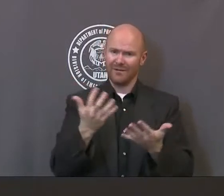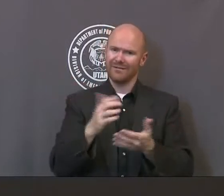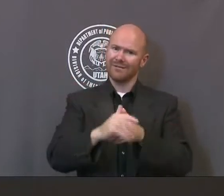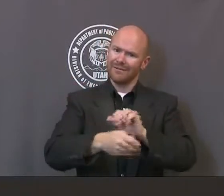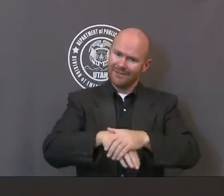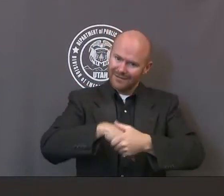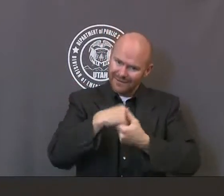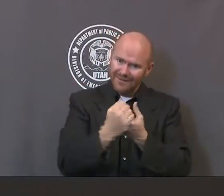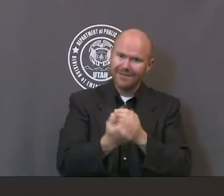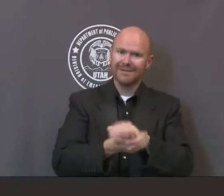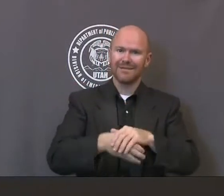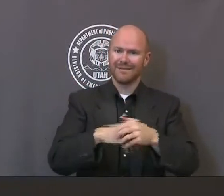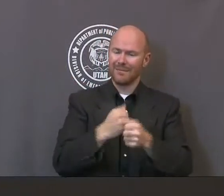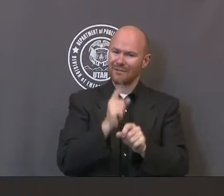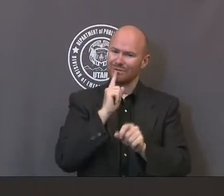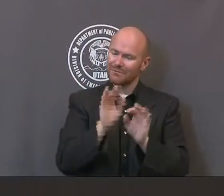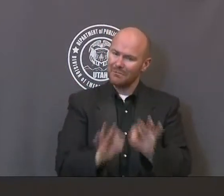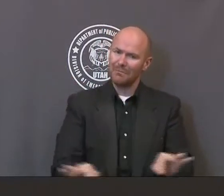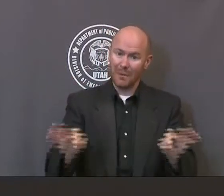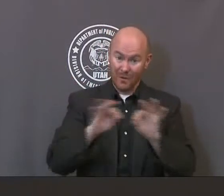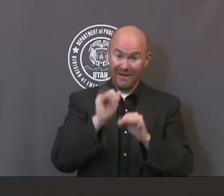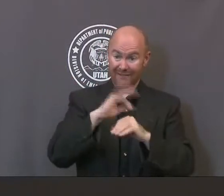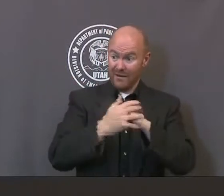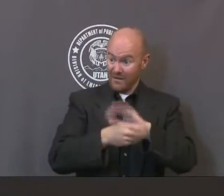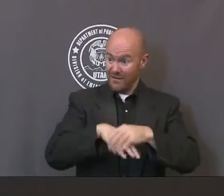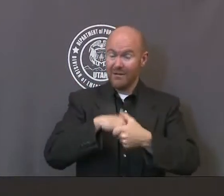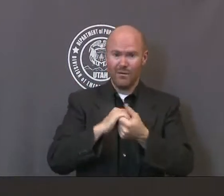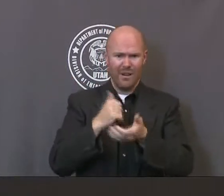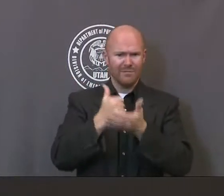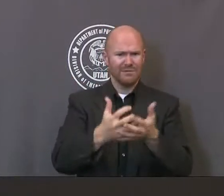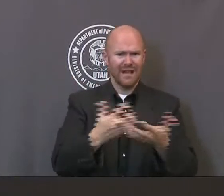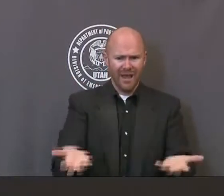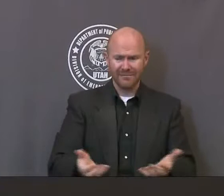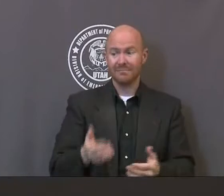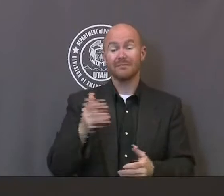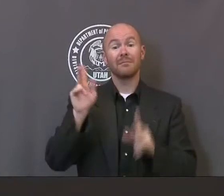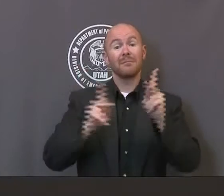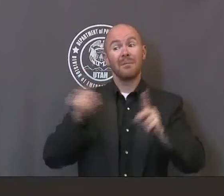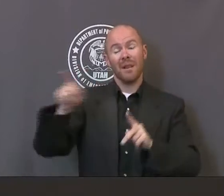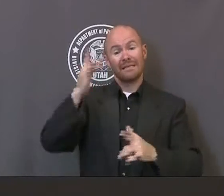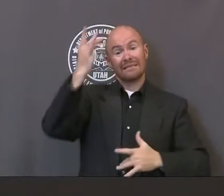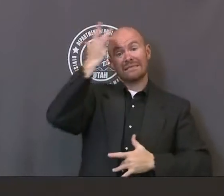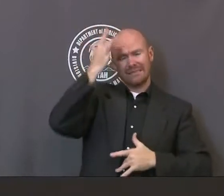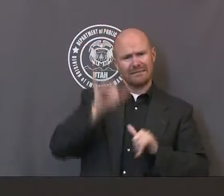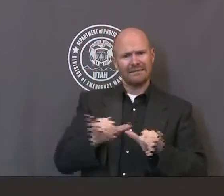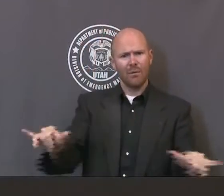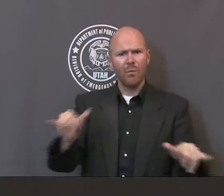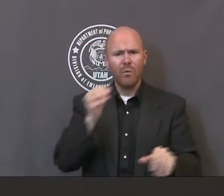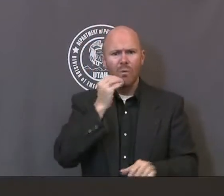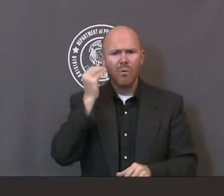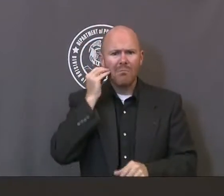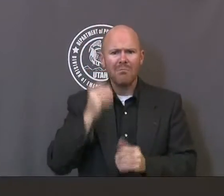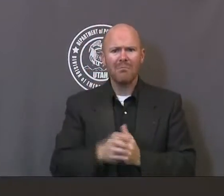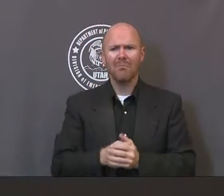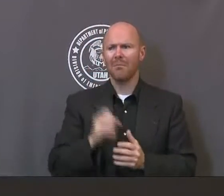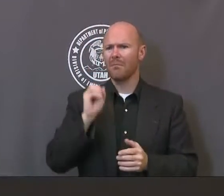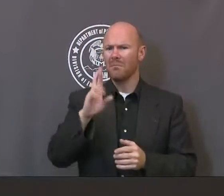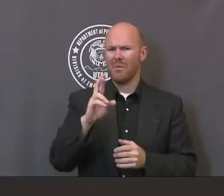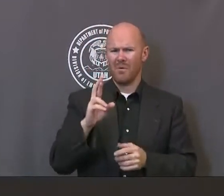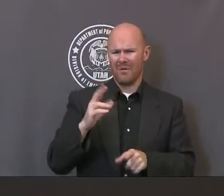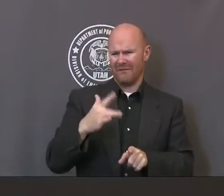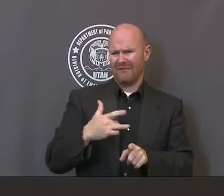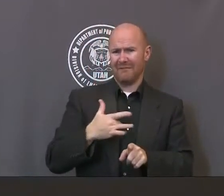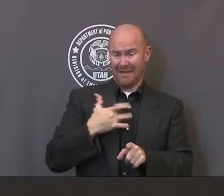hygiene makes a difference. Staying home when you're sick and following public health guidance on isolation